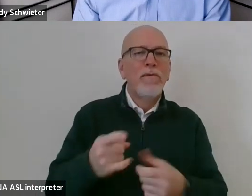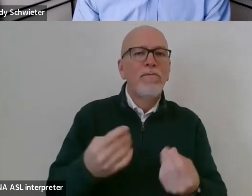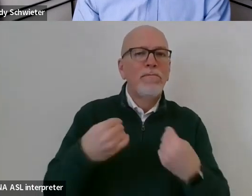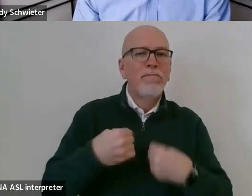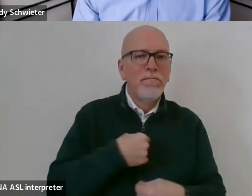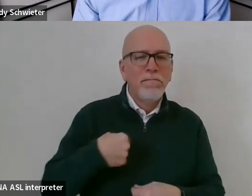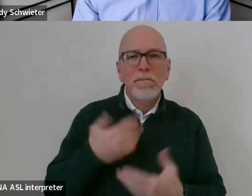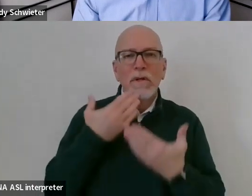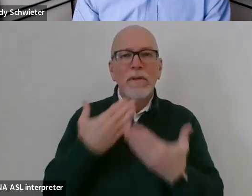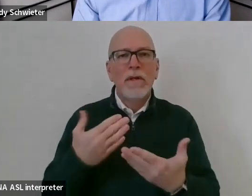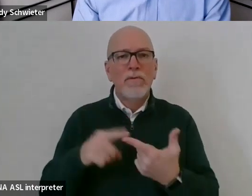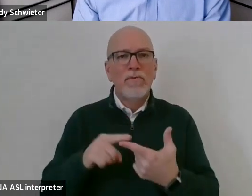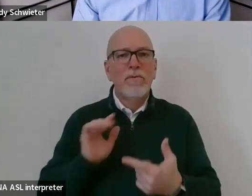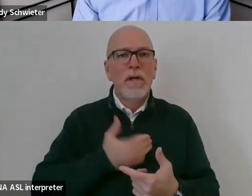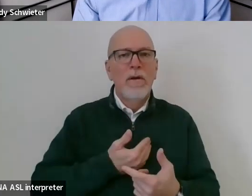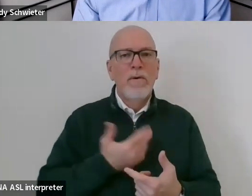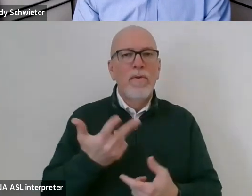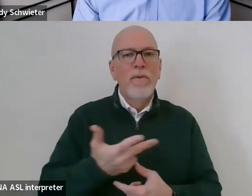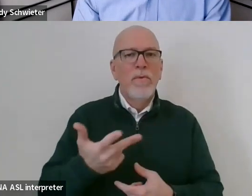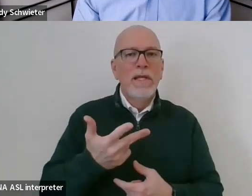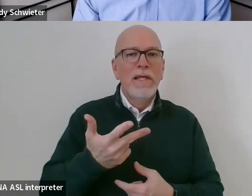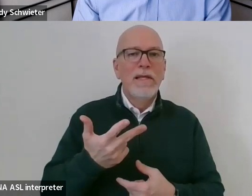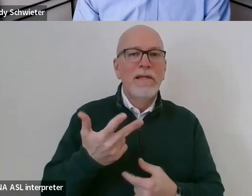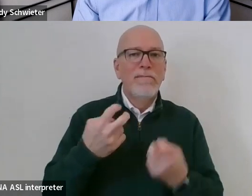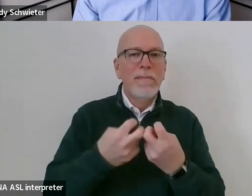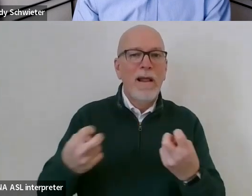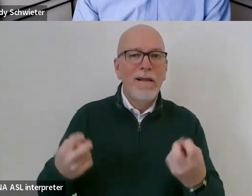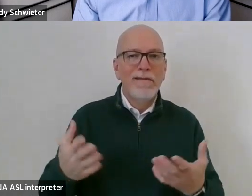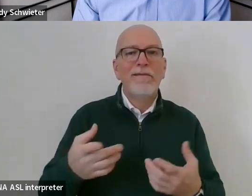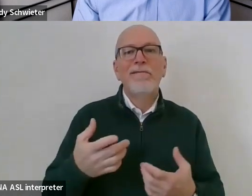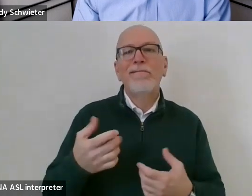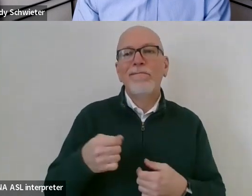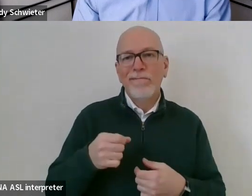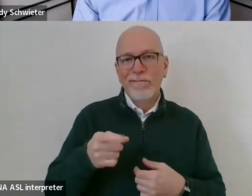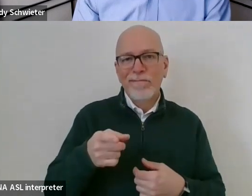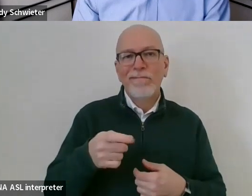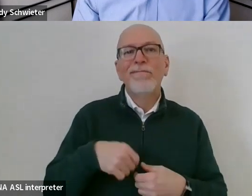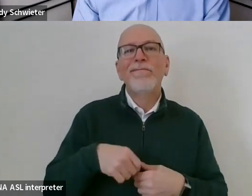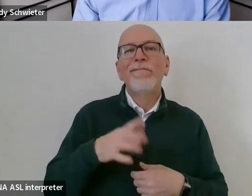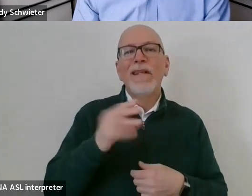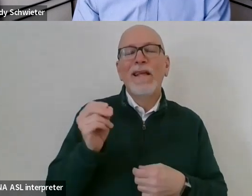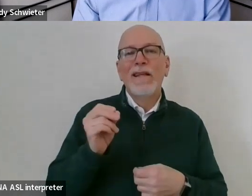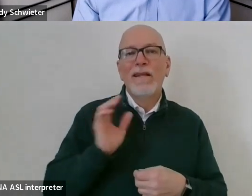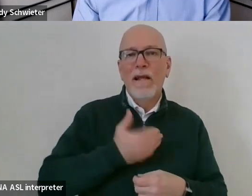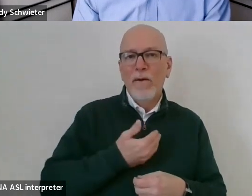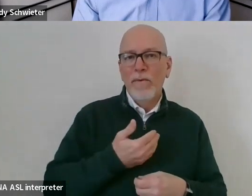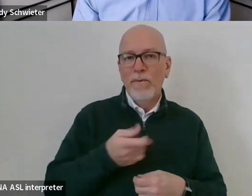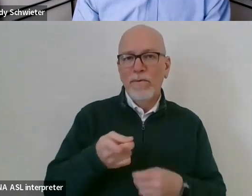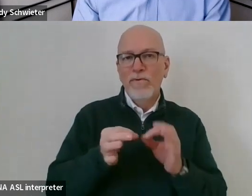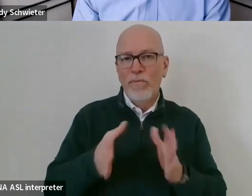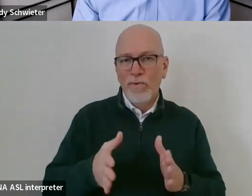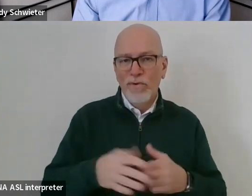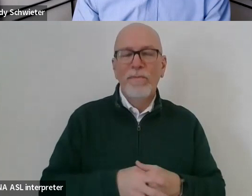Thank you to our 3 roundtablists. I'm coining a new term here, and our